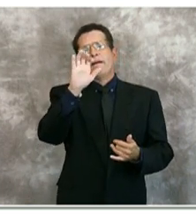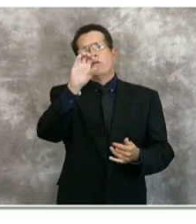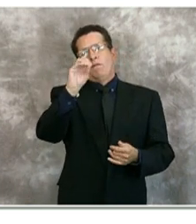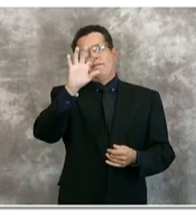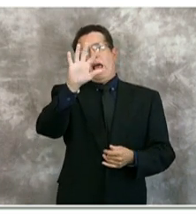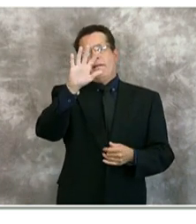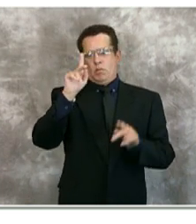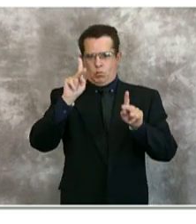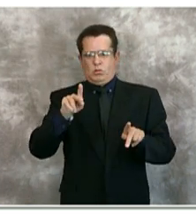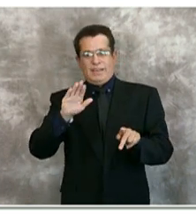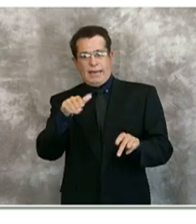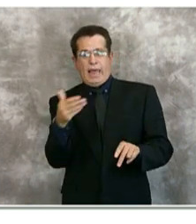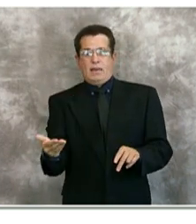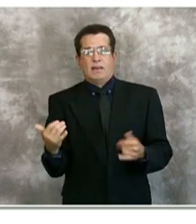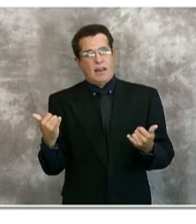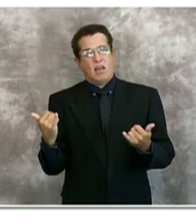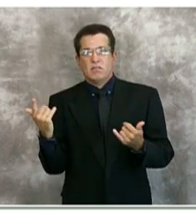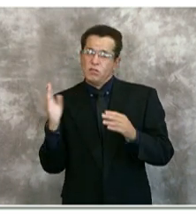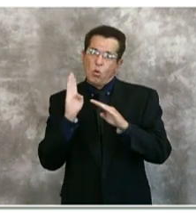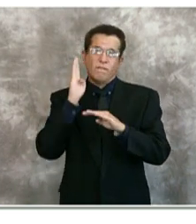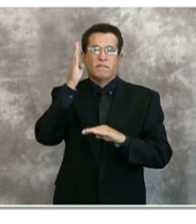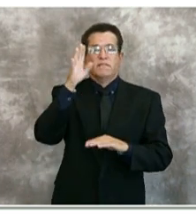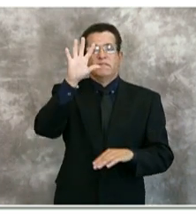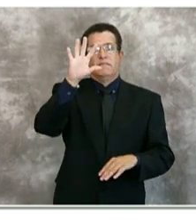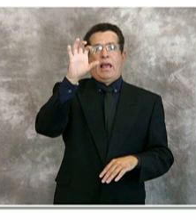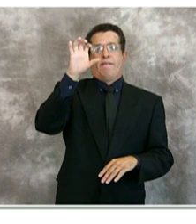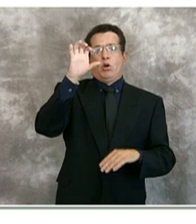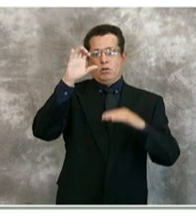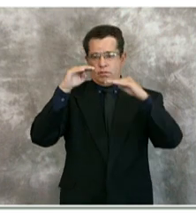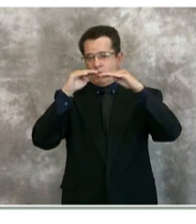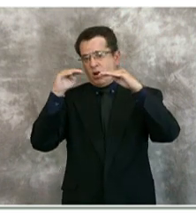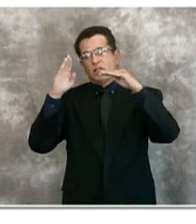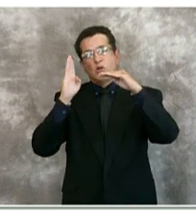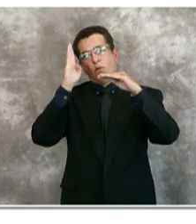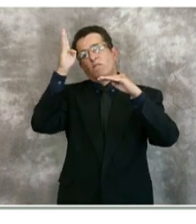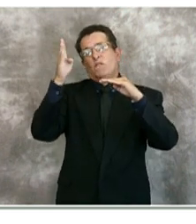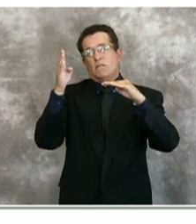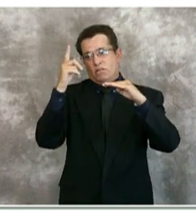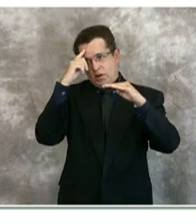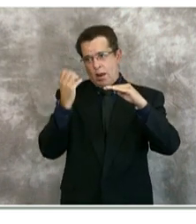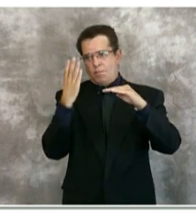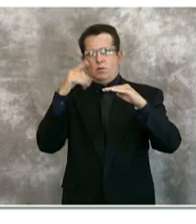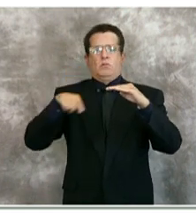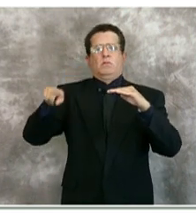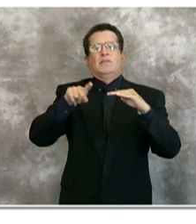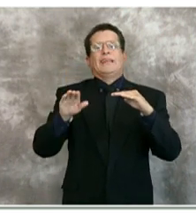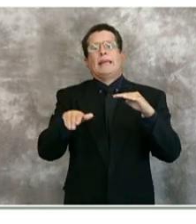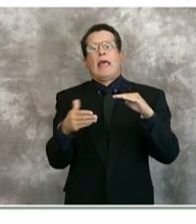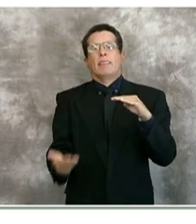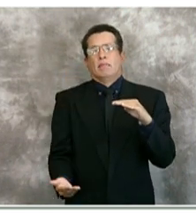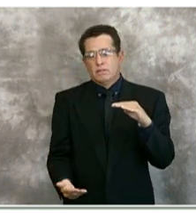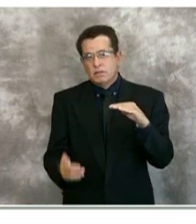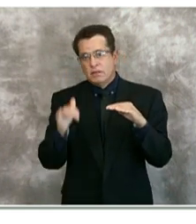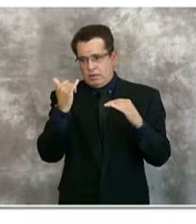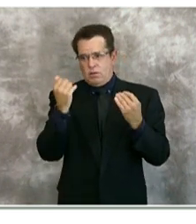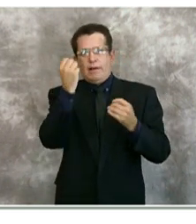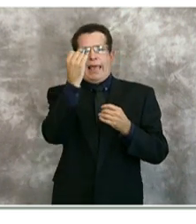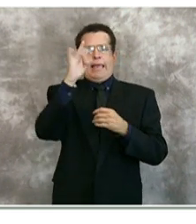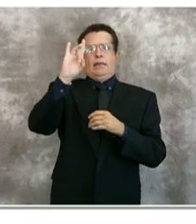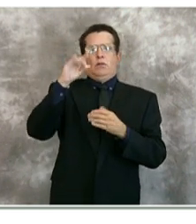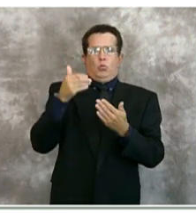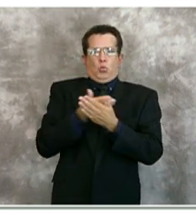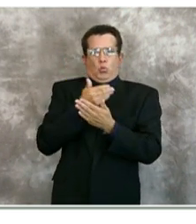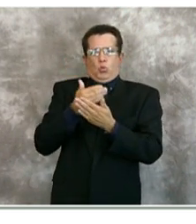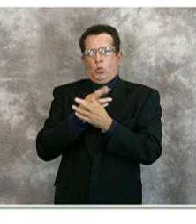505 deaths, so we are over the 500 mark for deaths, and this includes 18 new deaths